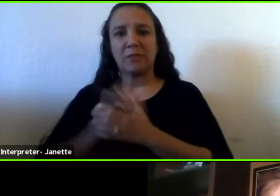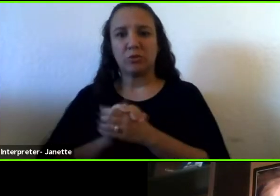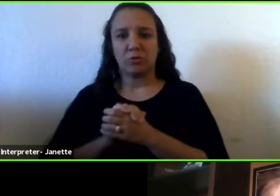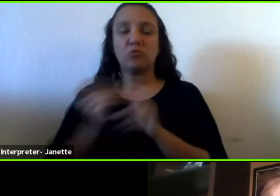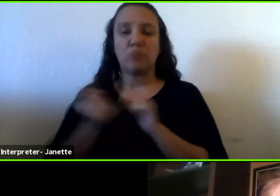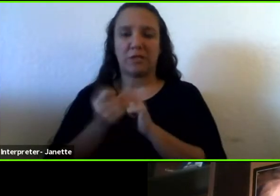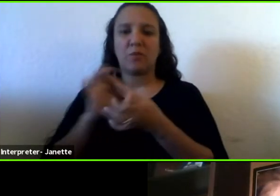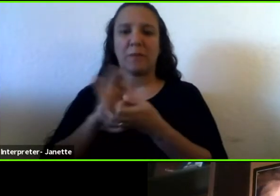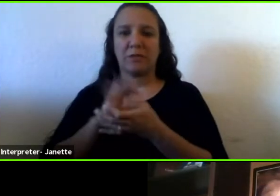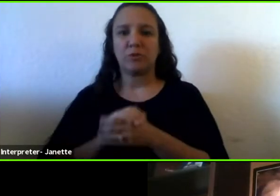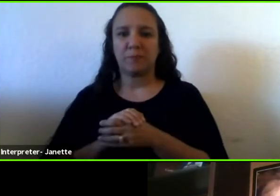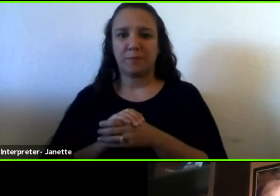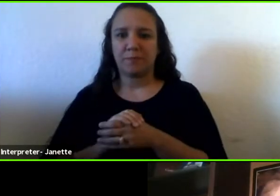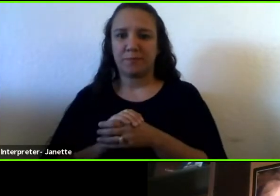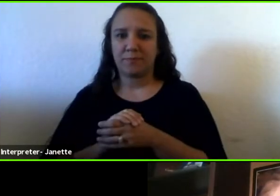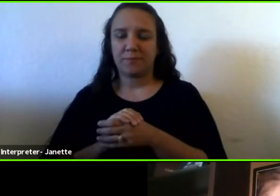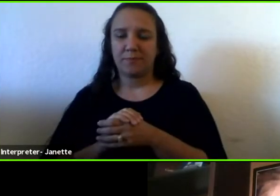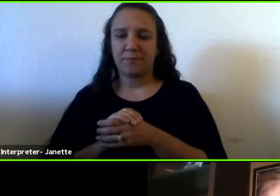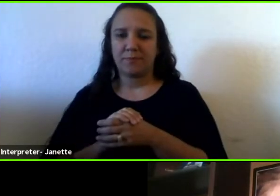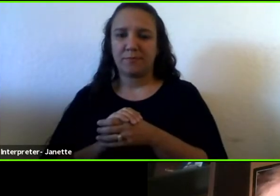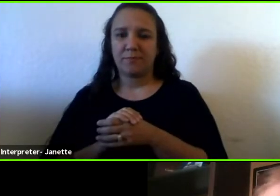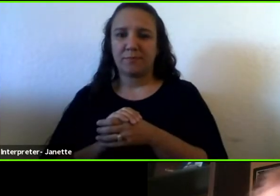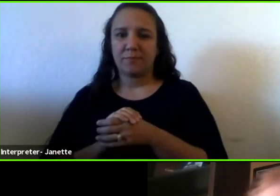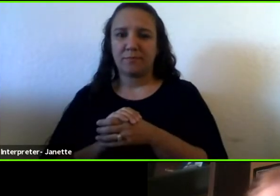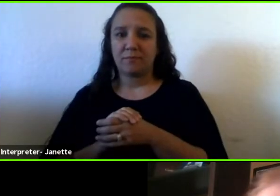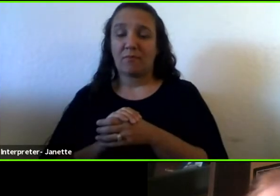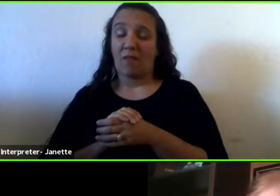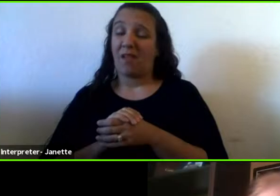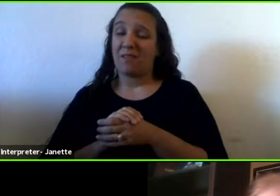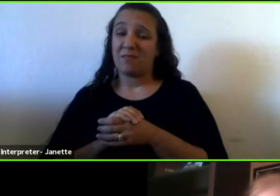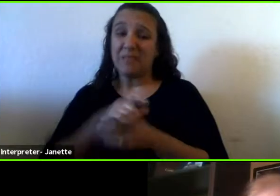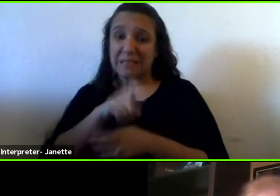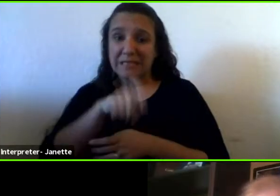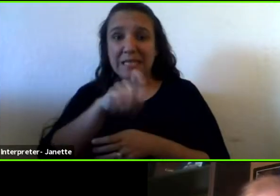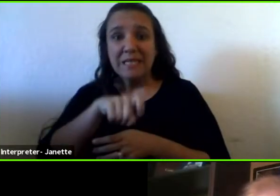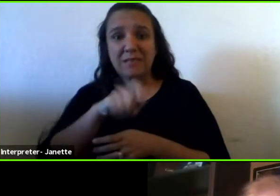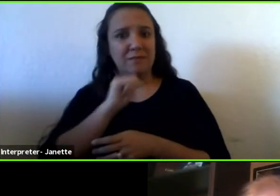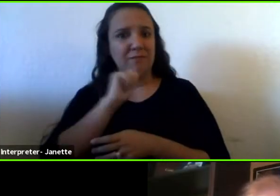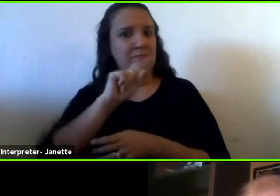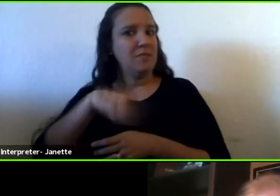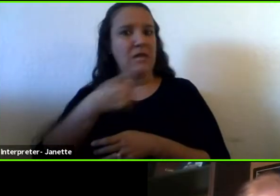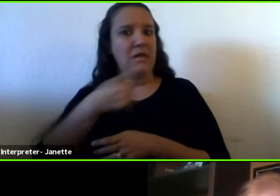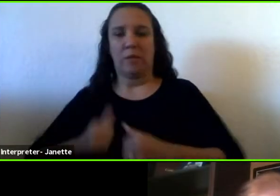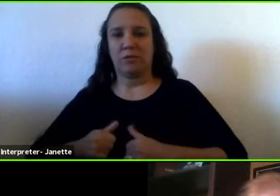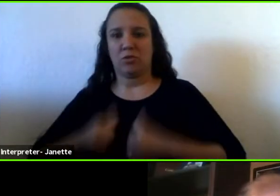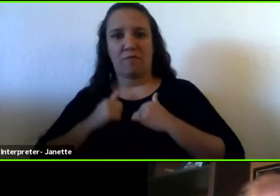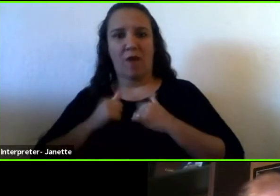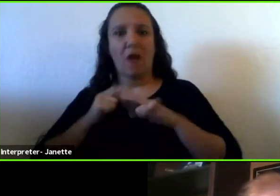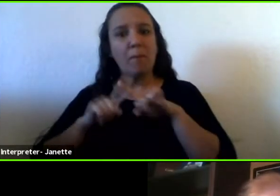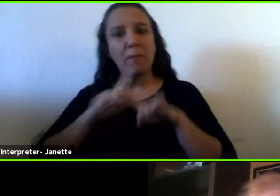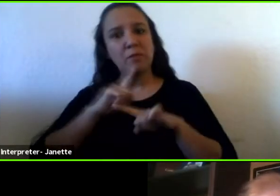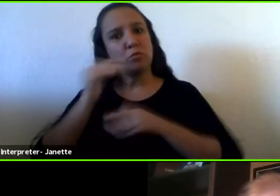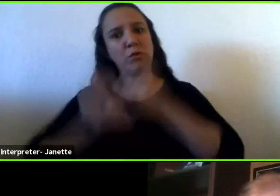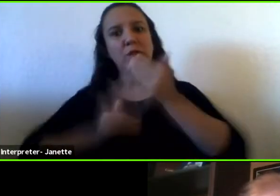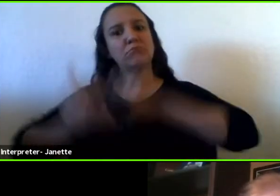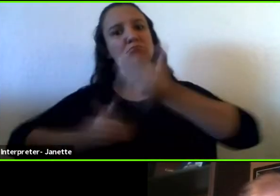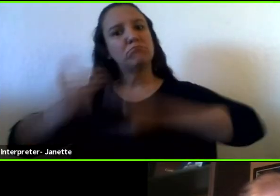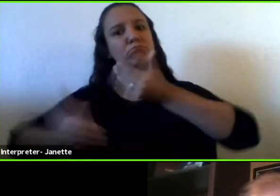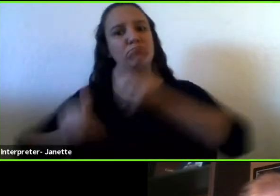to be prepared to not only survive, but to move ahead in this economy and be